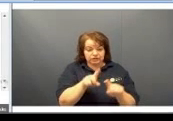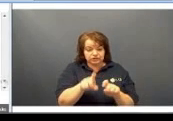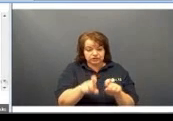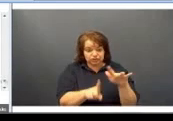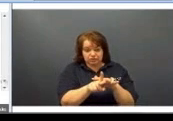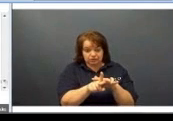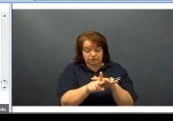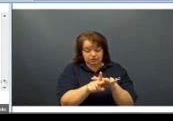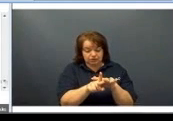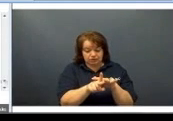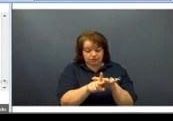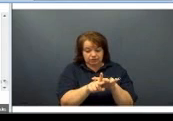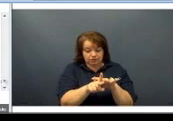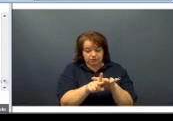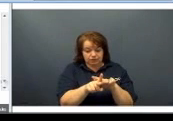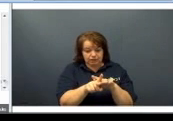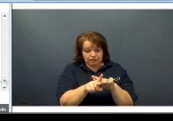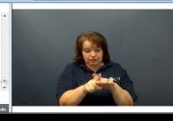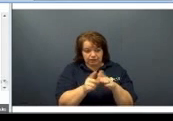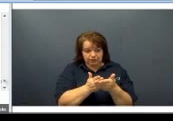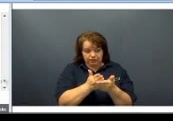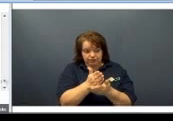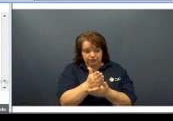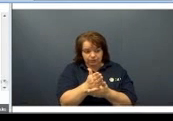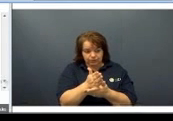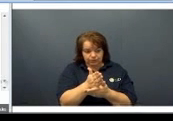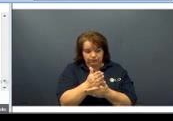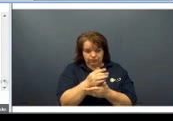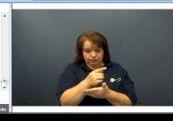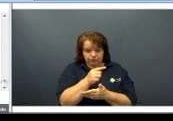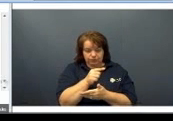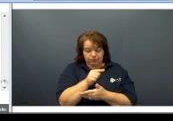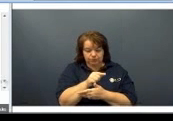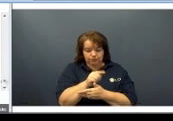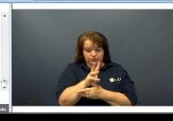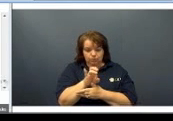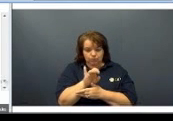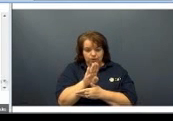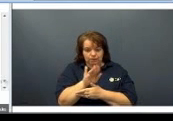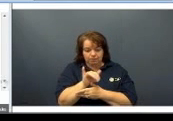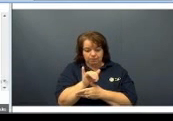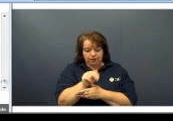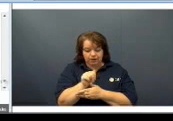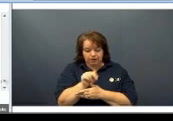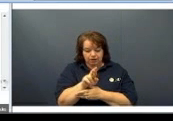Gwen, are there any questions that have been sent to us through the...